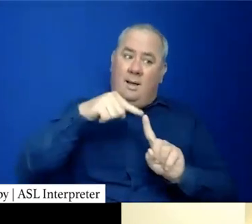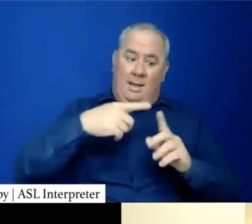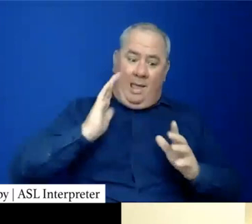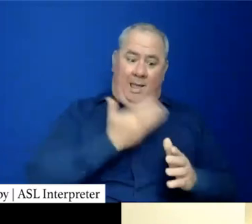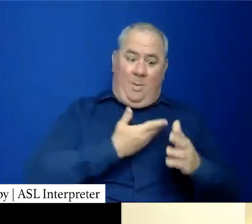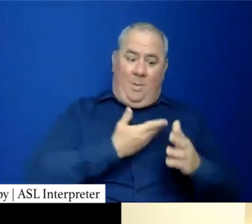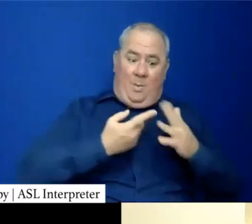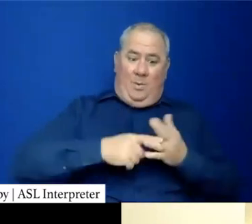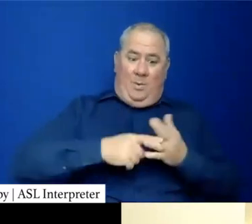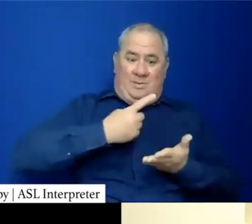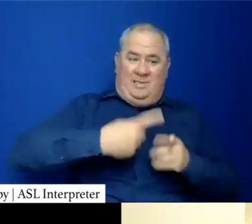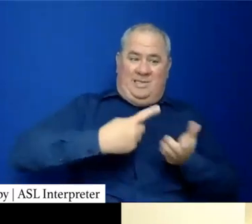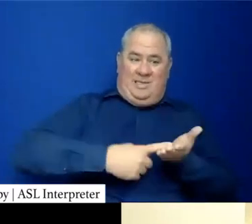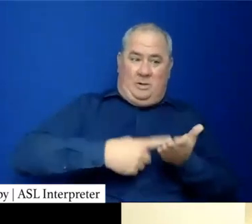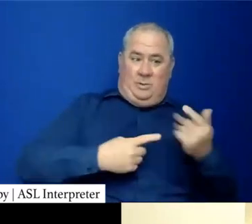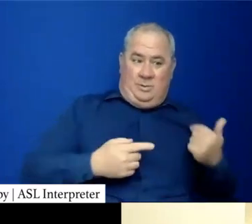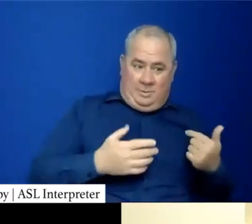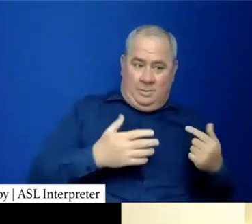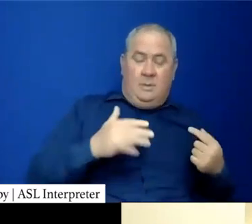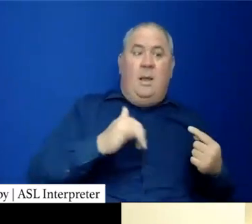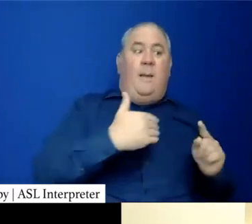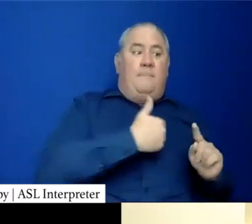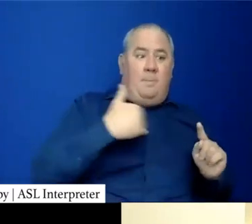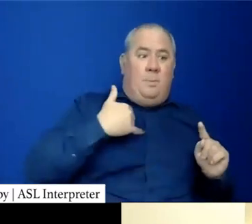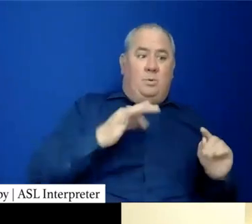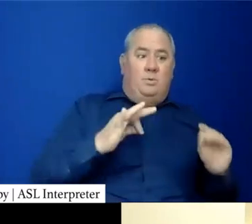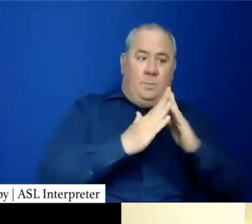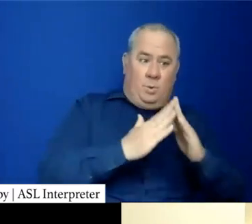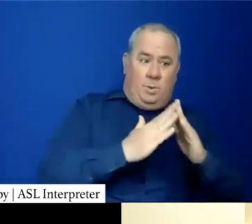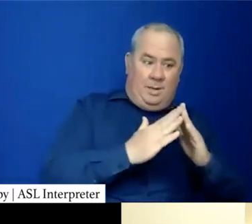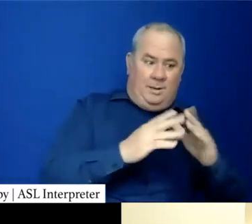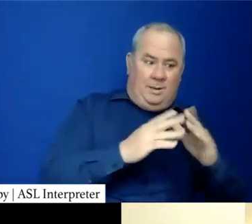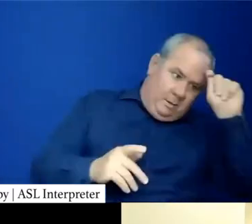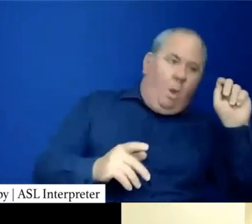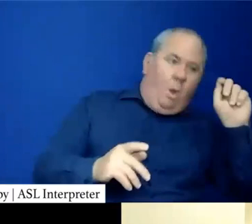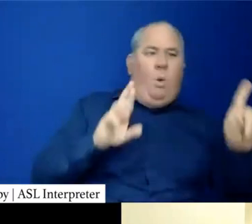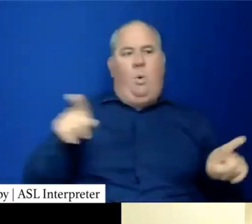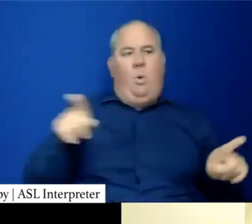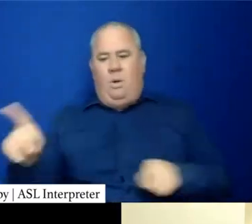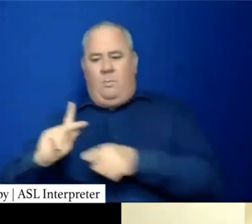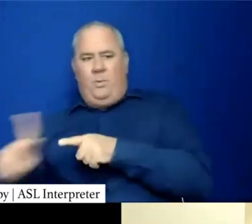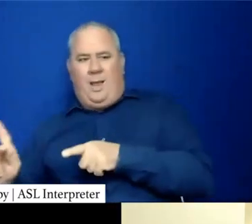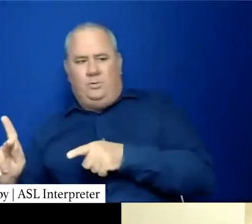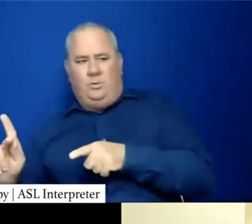be a member of the community or you can be a real professional, but never the twain shall